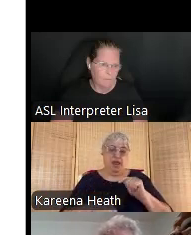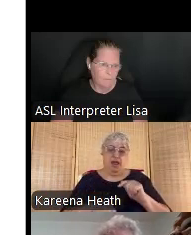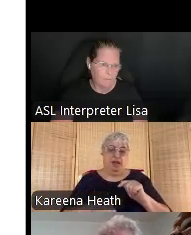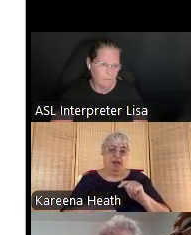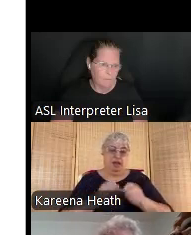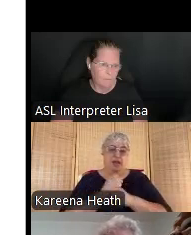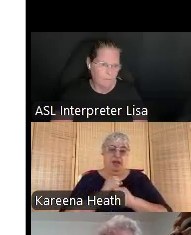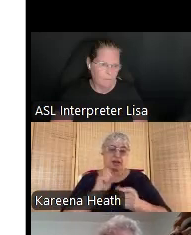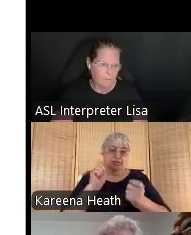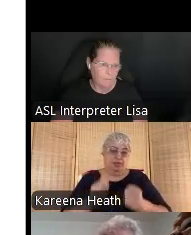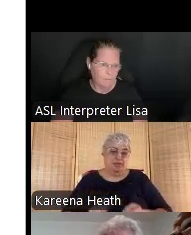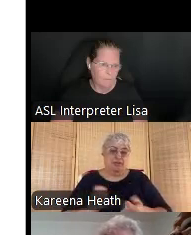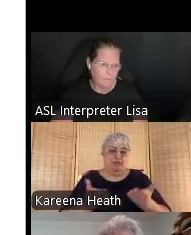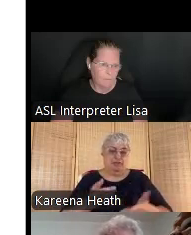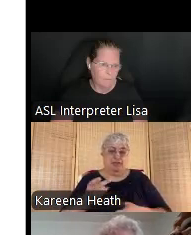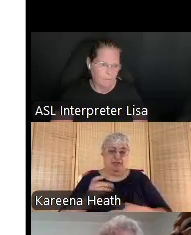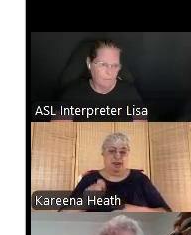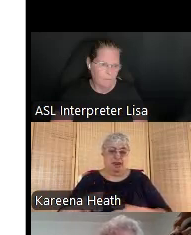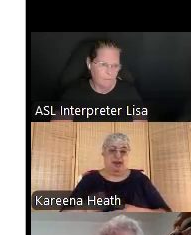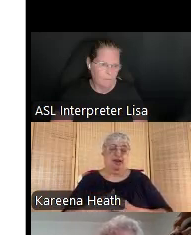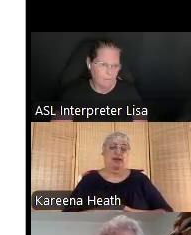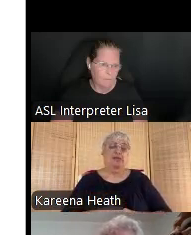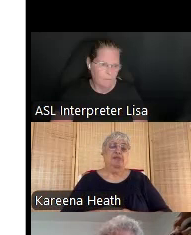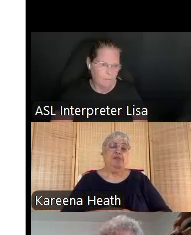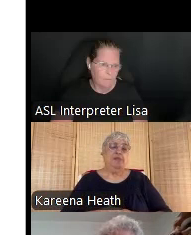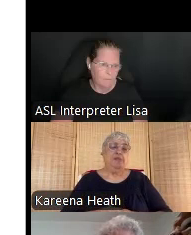get certain services that they need otherwise.